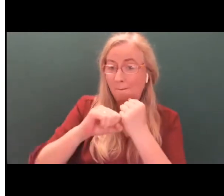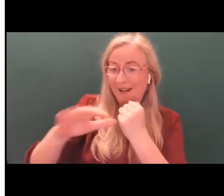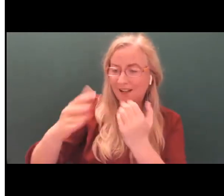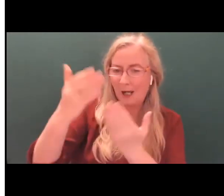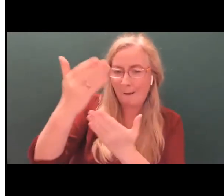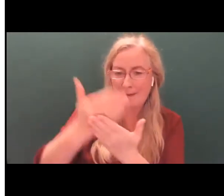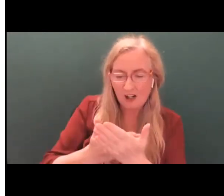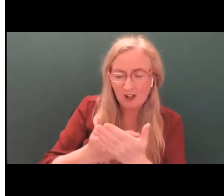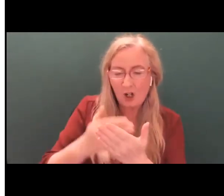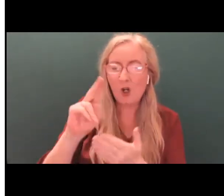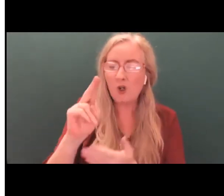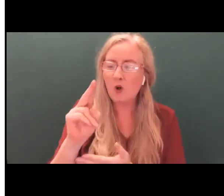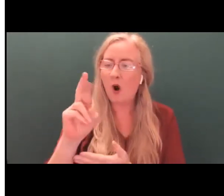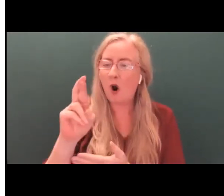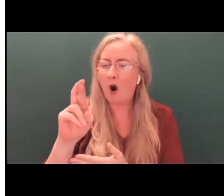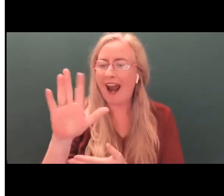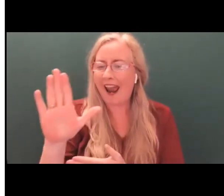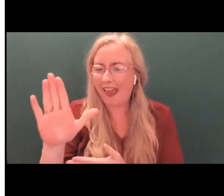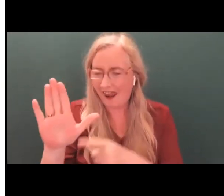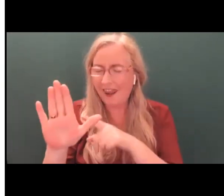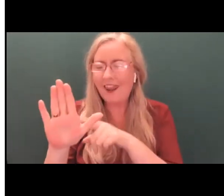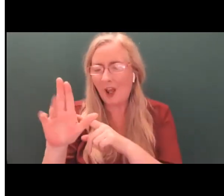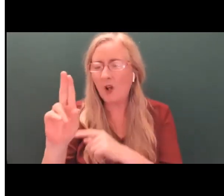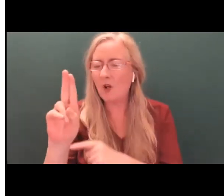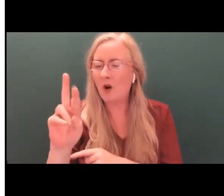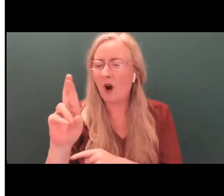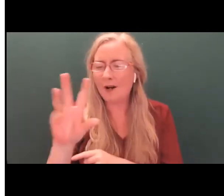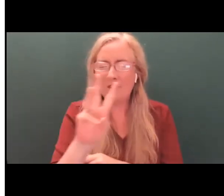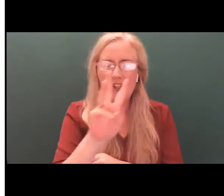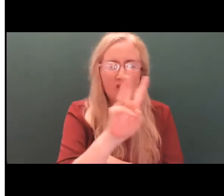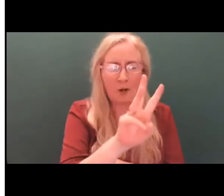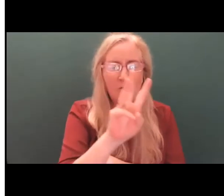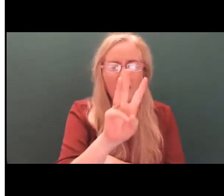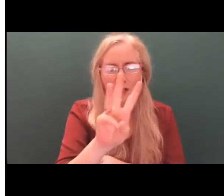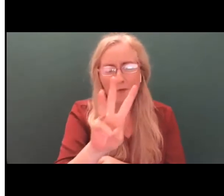is fine. So when I say a URL, I mean the